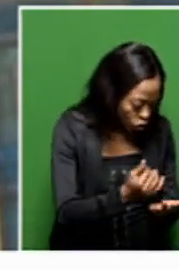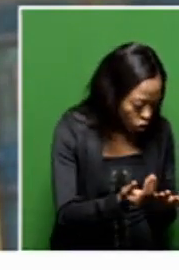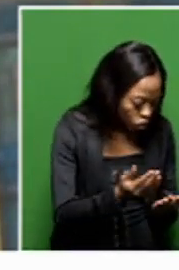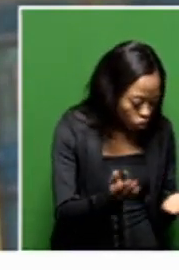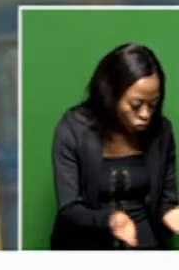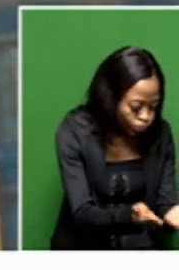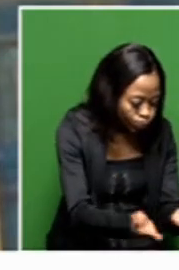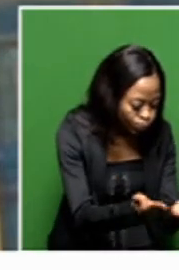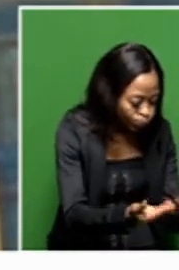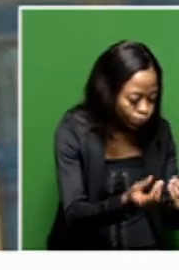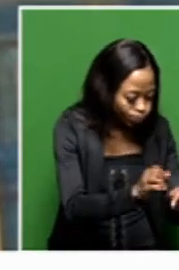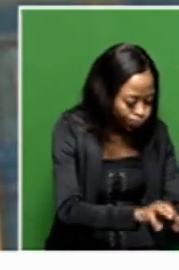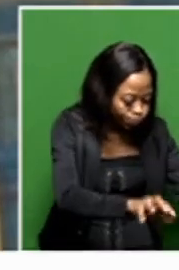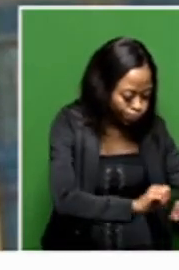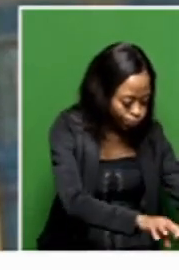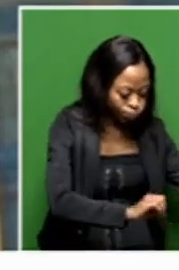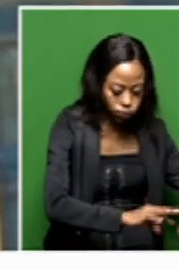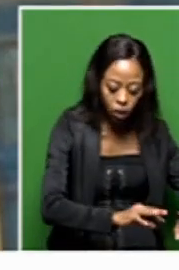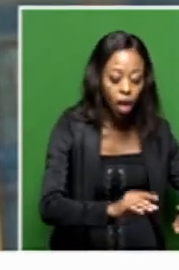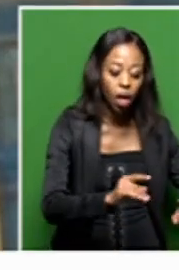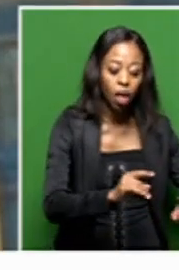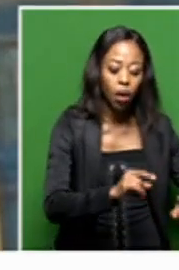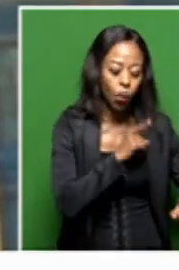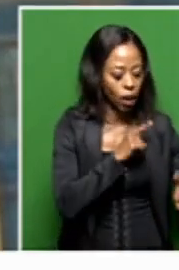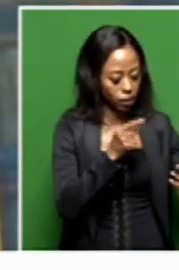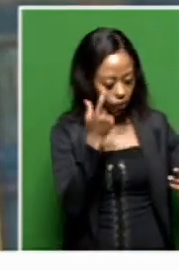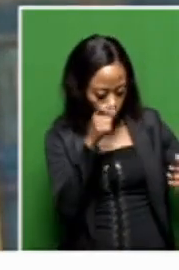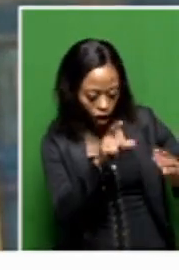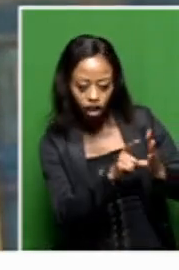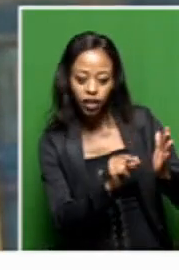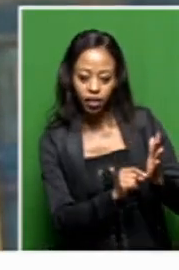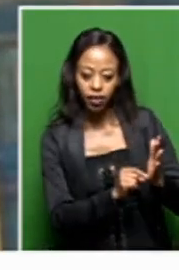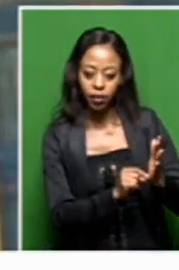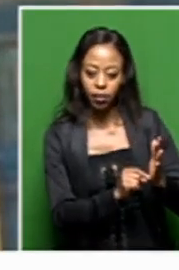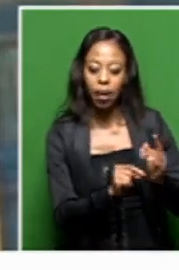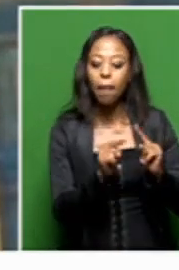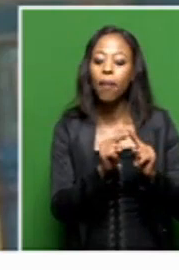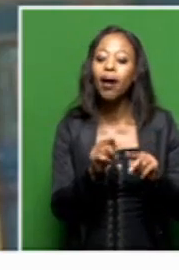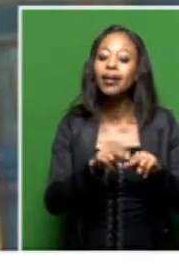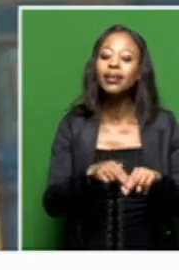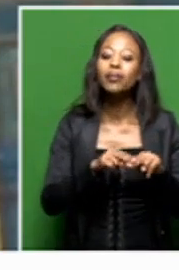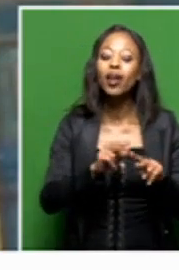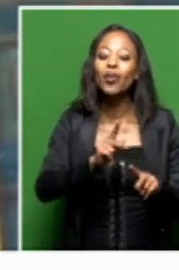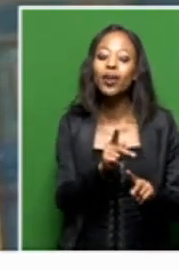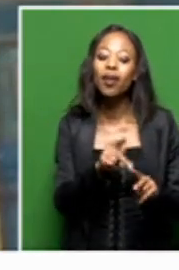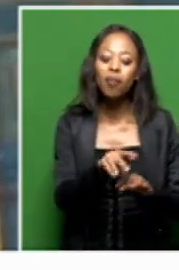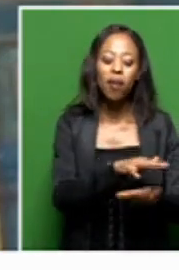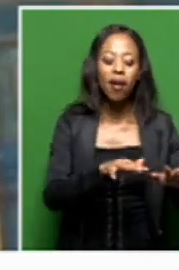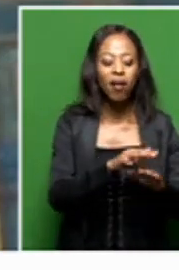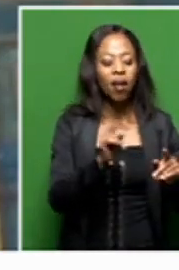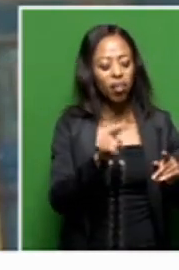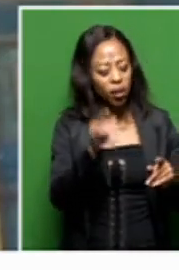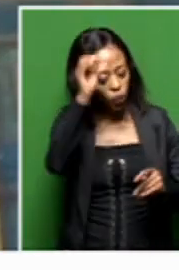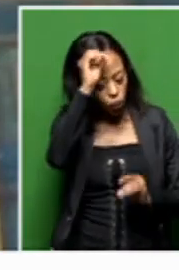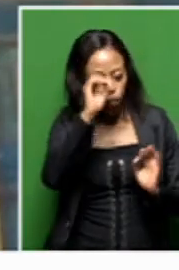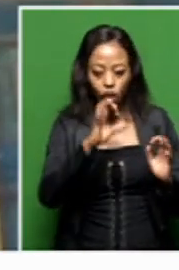because it's from the date of manufacture that you, provided you keep it under the proper storage conditions, and then you are able to